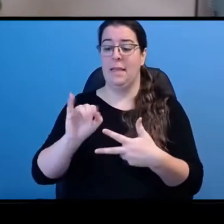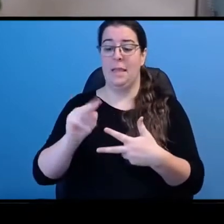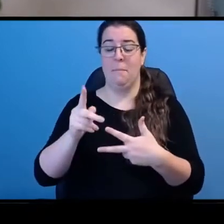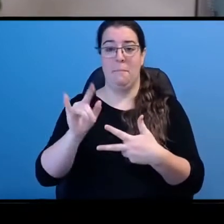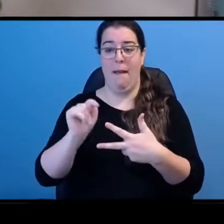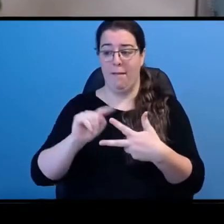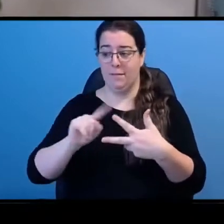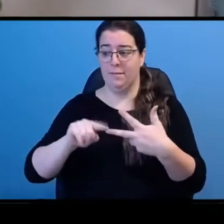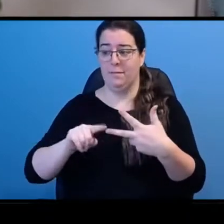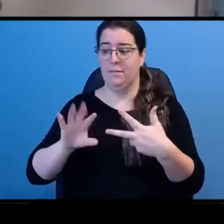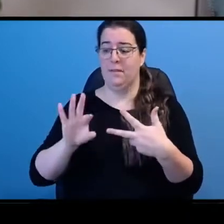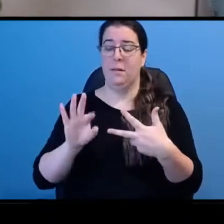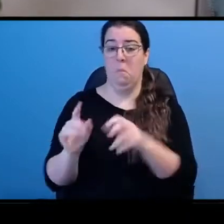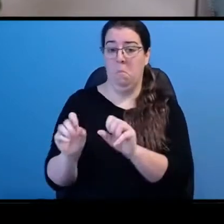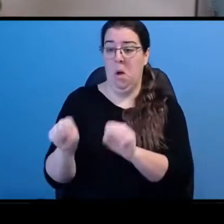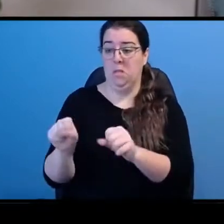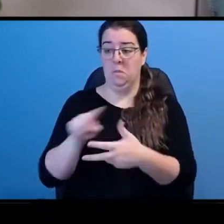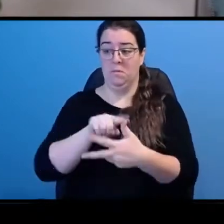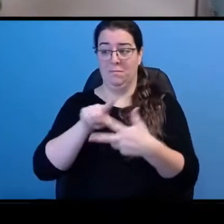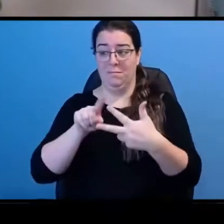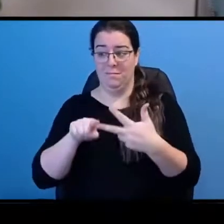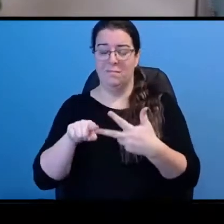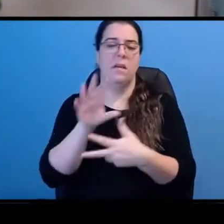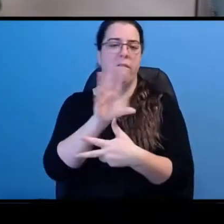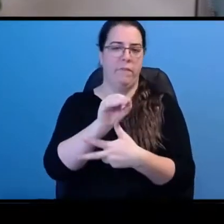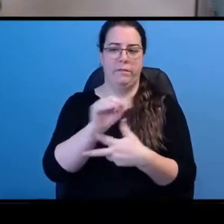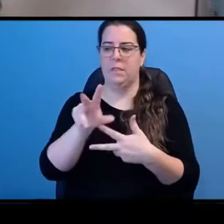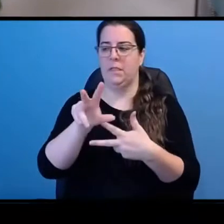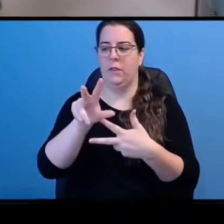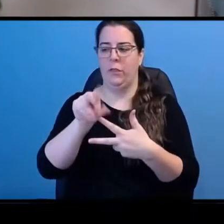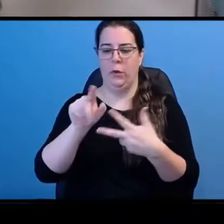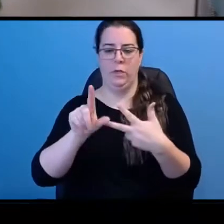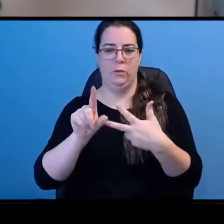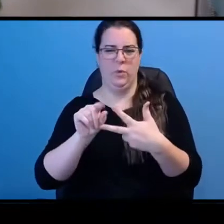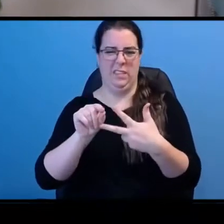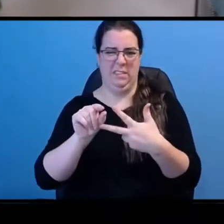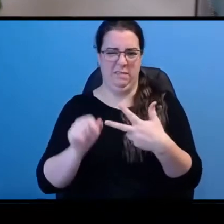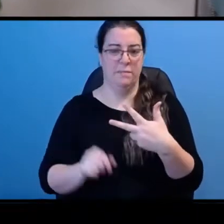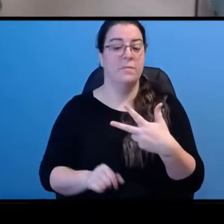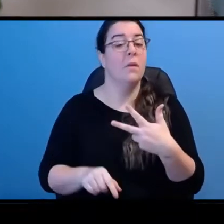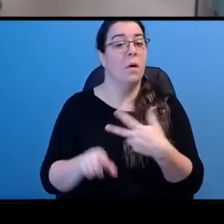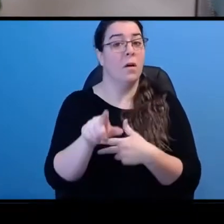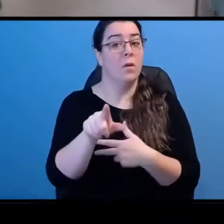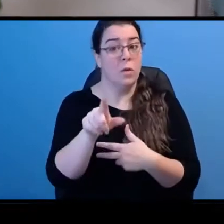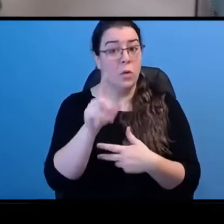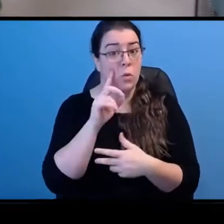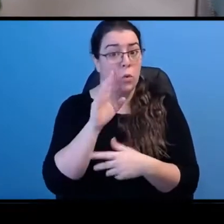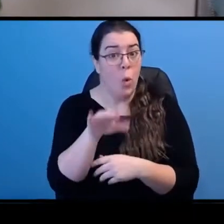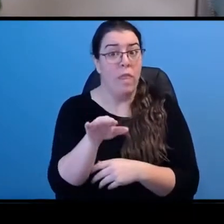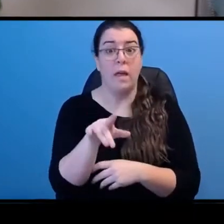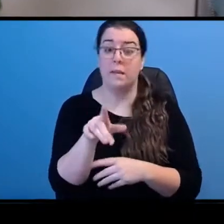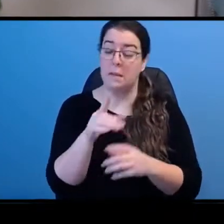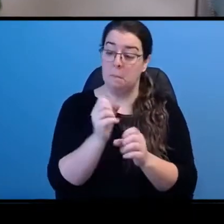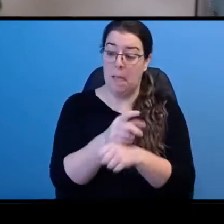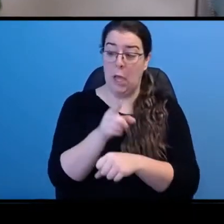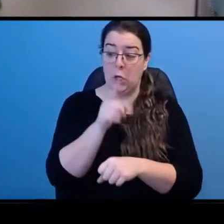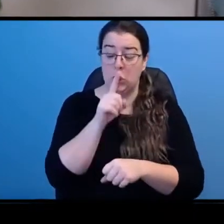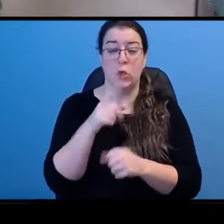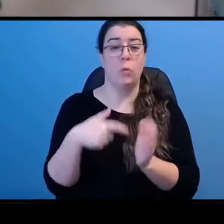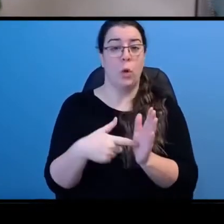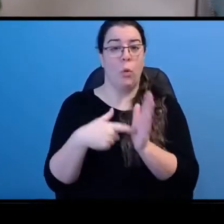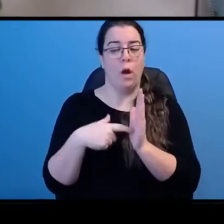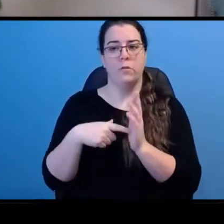will count. If you underpay people, will count against you. So be very aware that you credit people, you